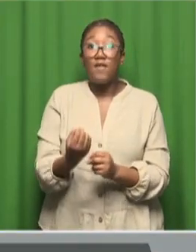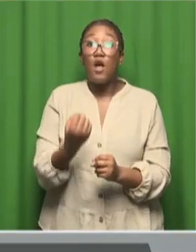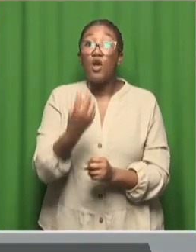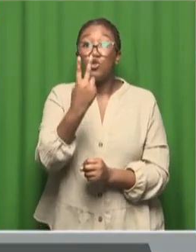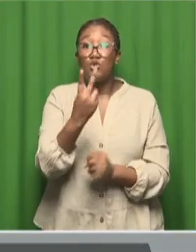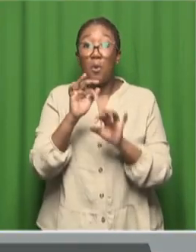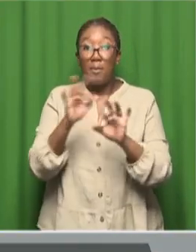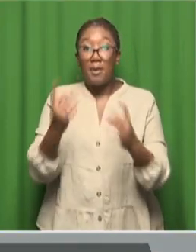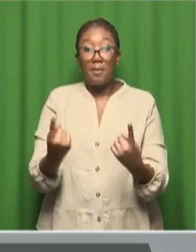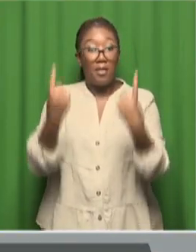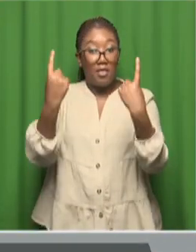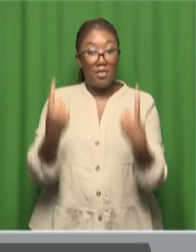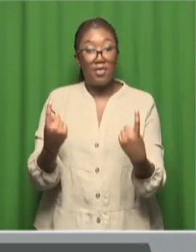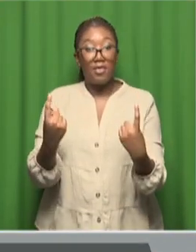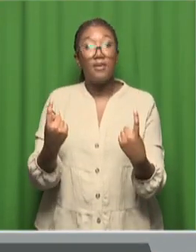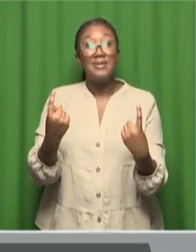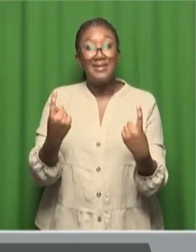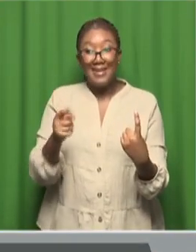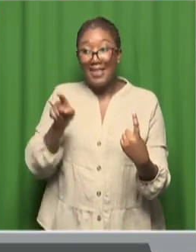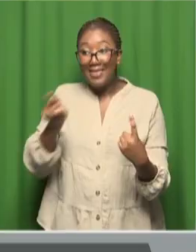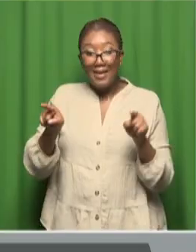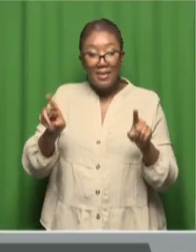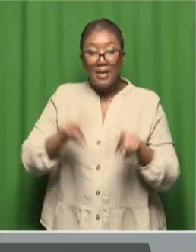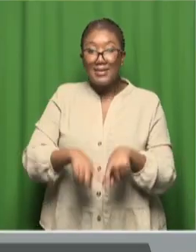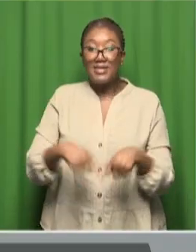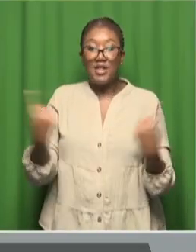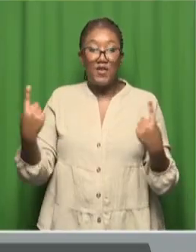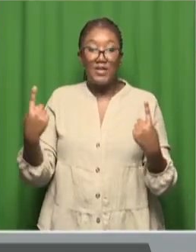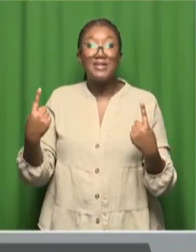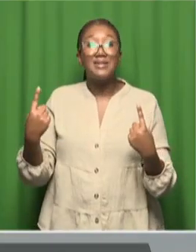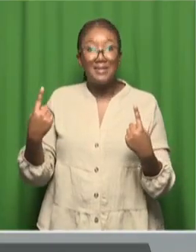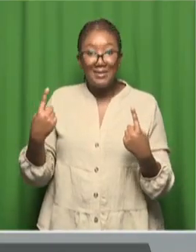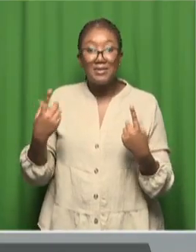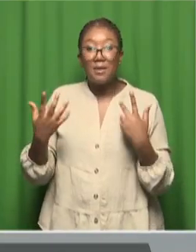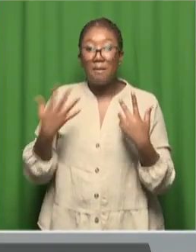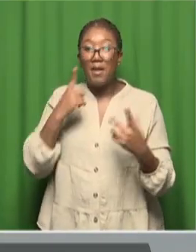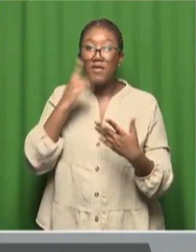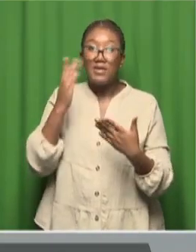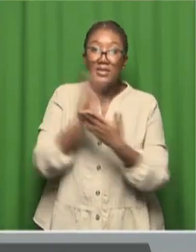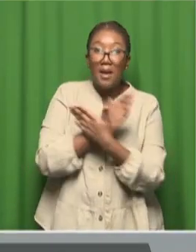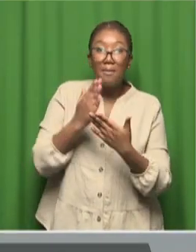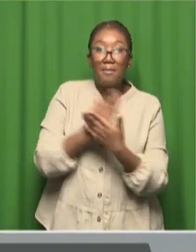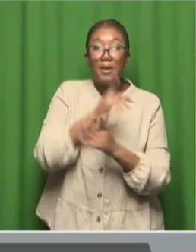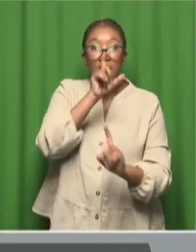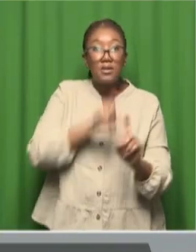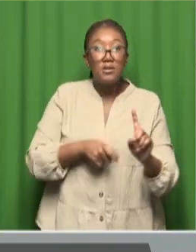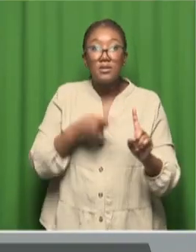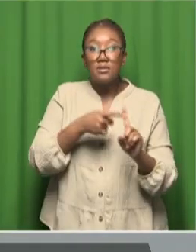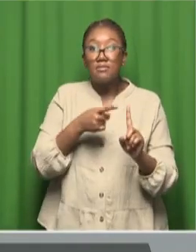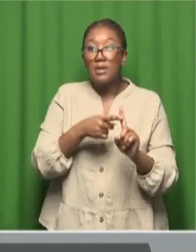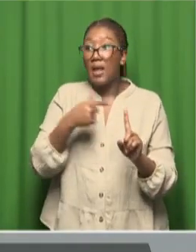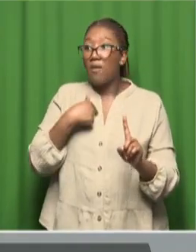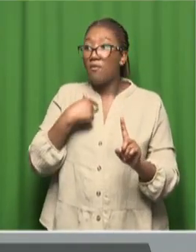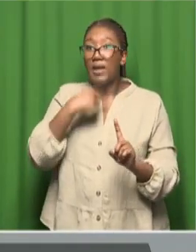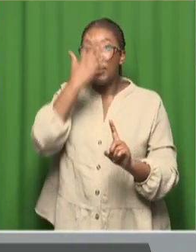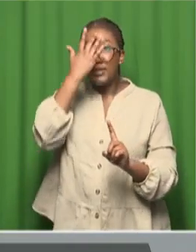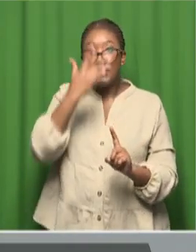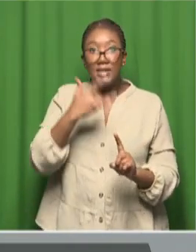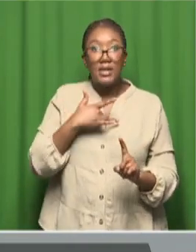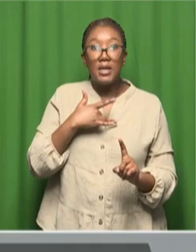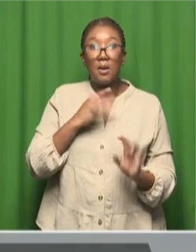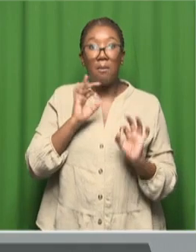them will present differently and their disease spectrum will be different. So patients can range from being completely asymptomatic to